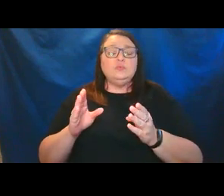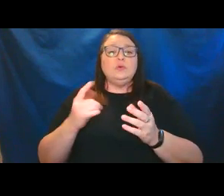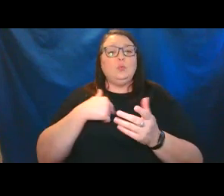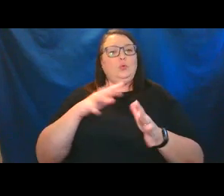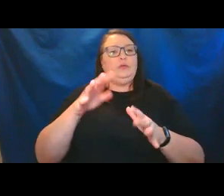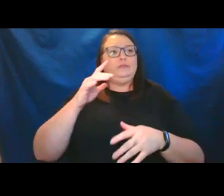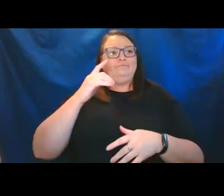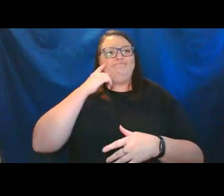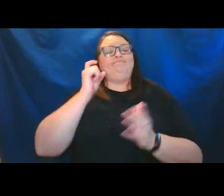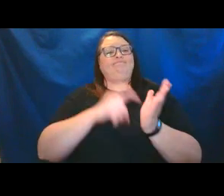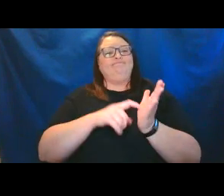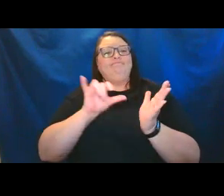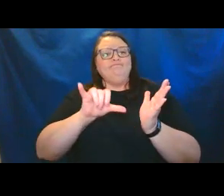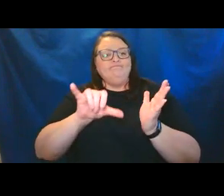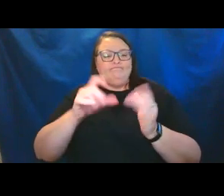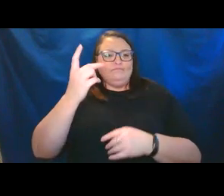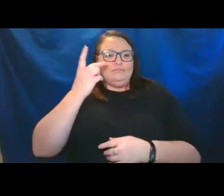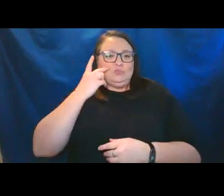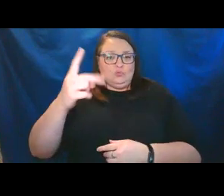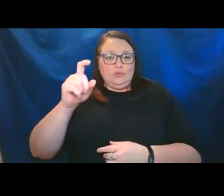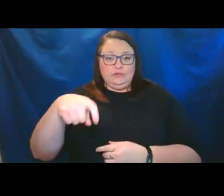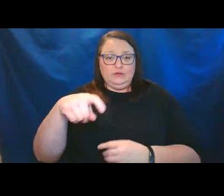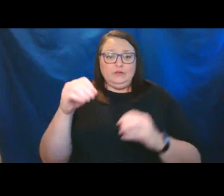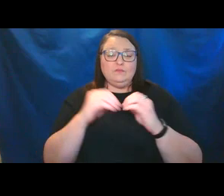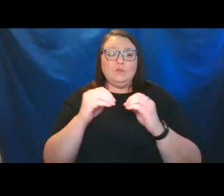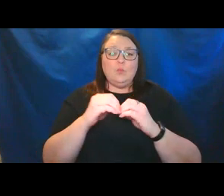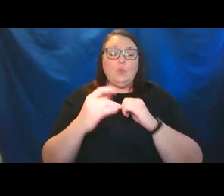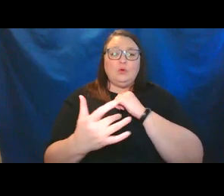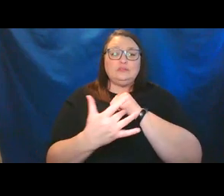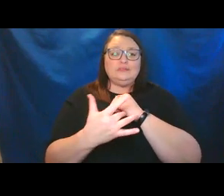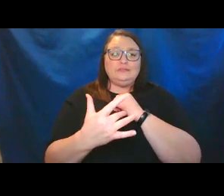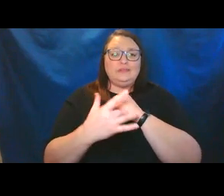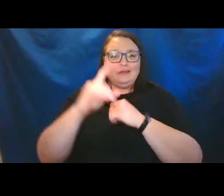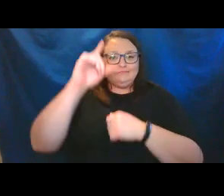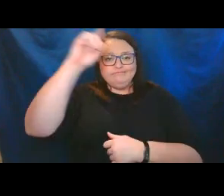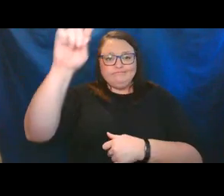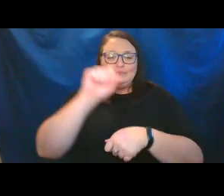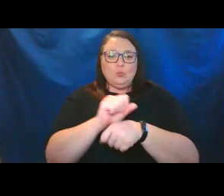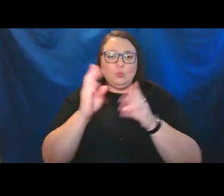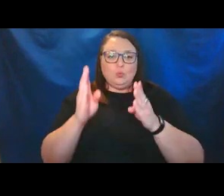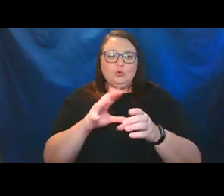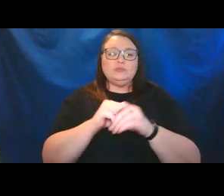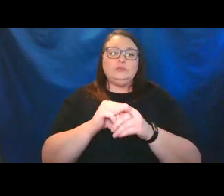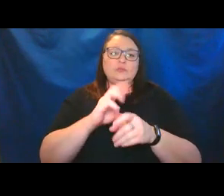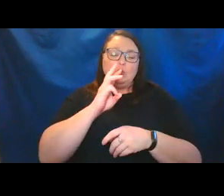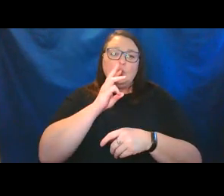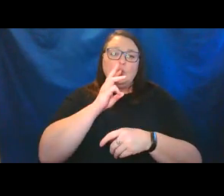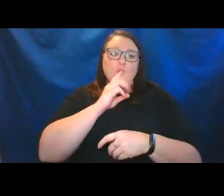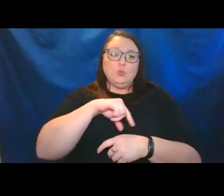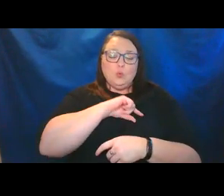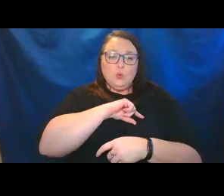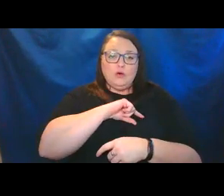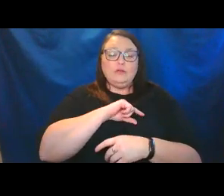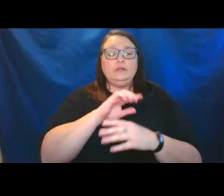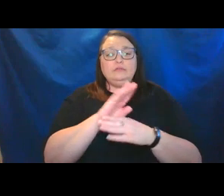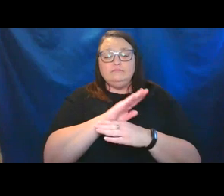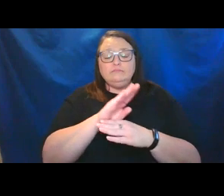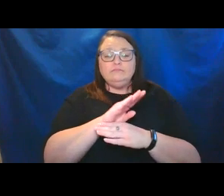realized the need for more tech-savvy workers in the water quality monitoring realm, in the